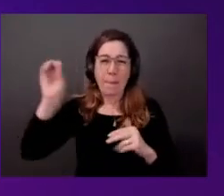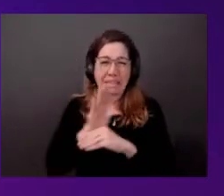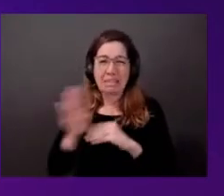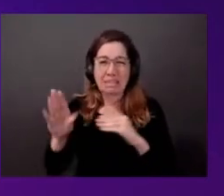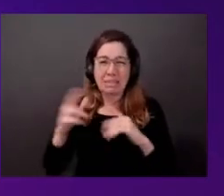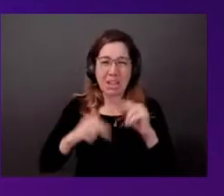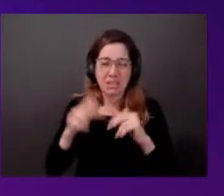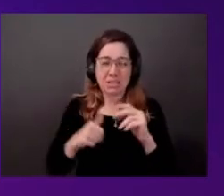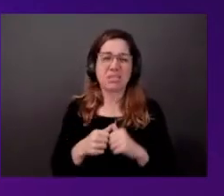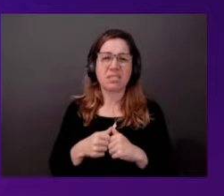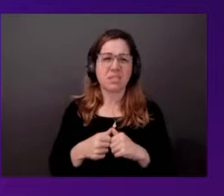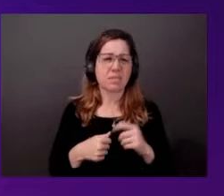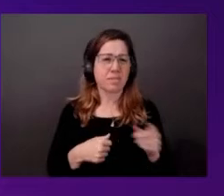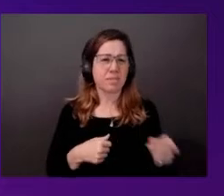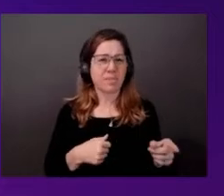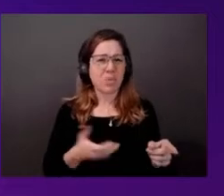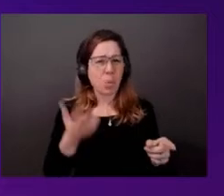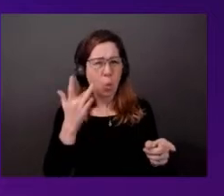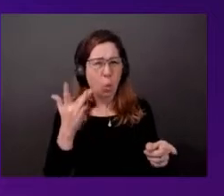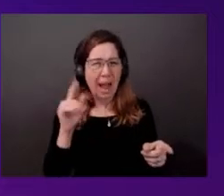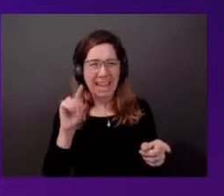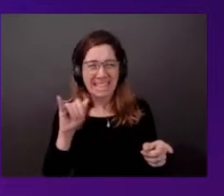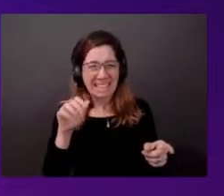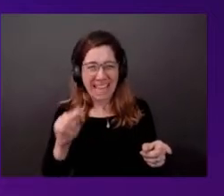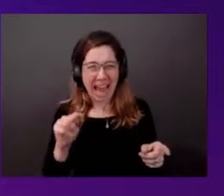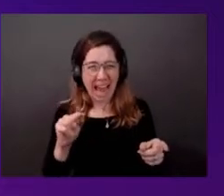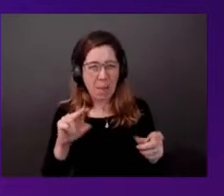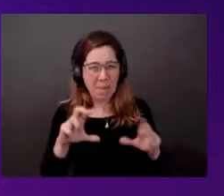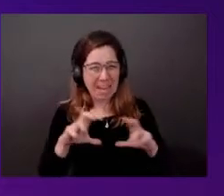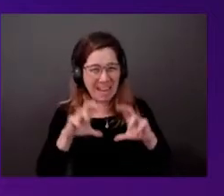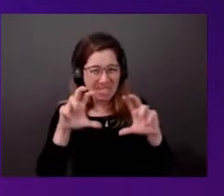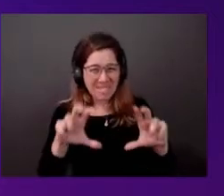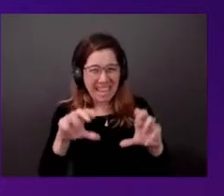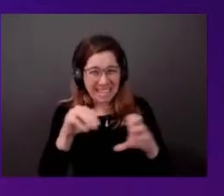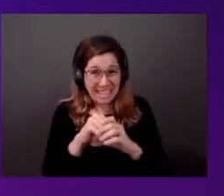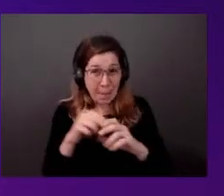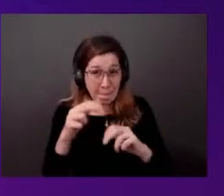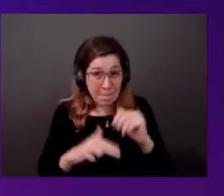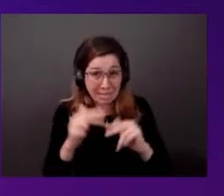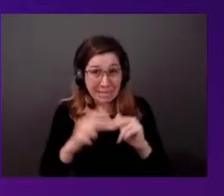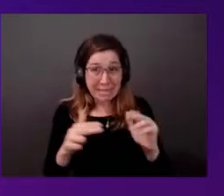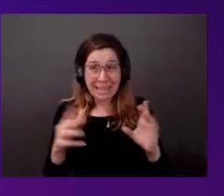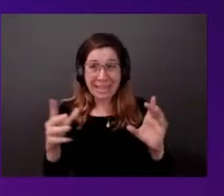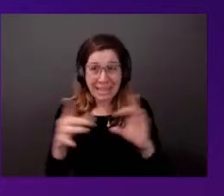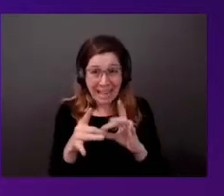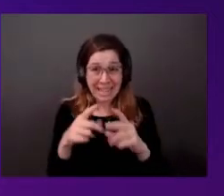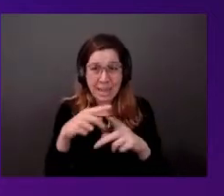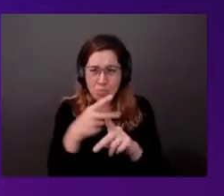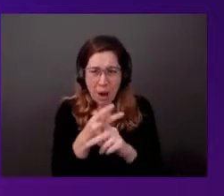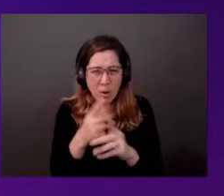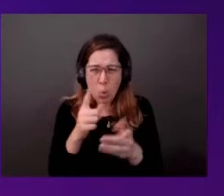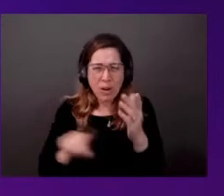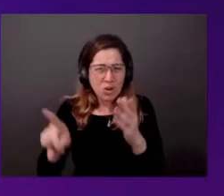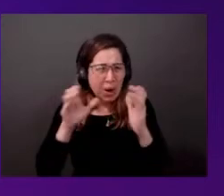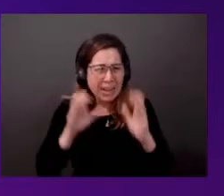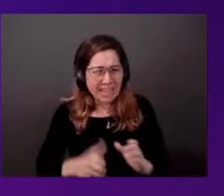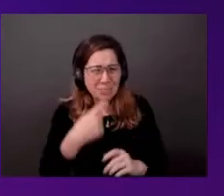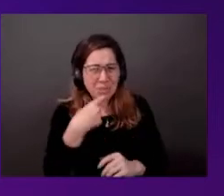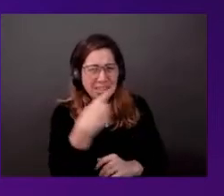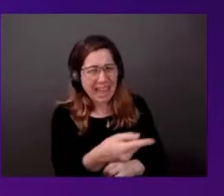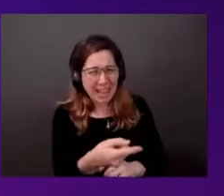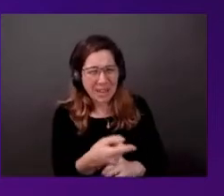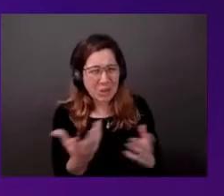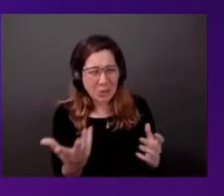why has Tyman invested in building connected products? What are your customers telling you that led to your connected strategy? So